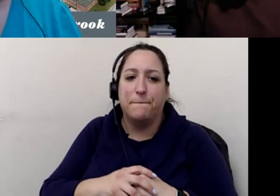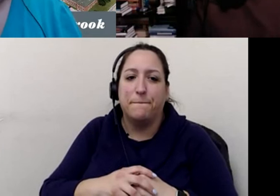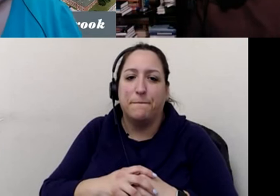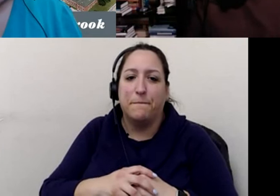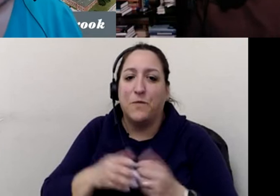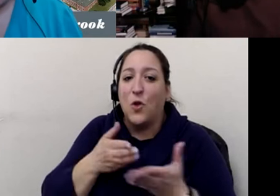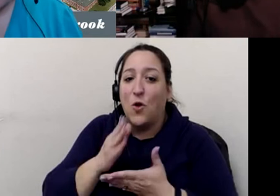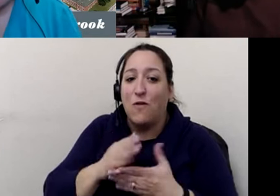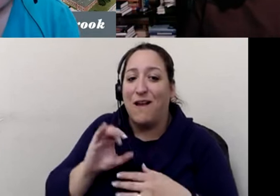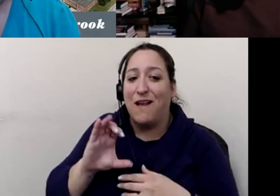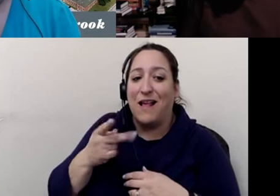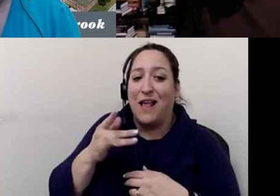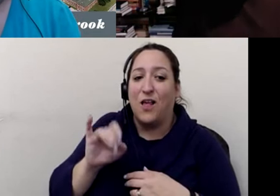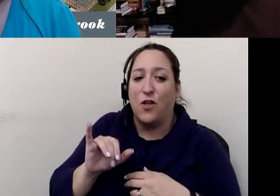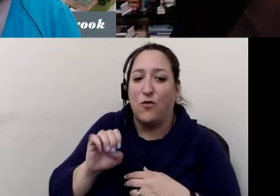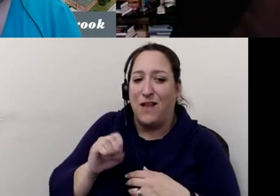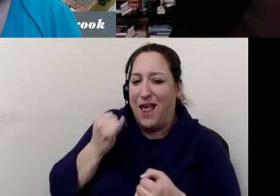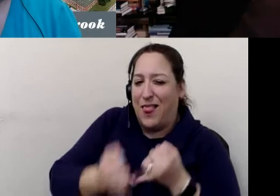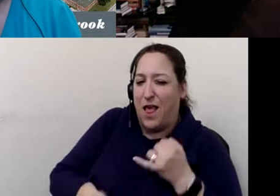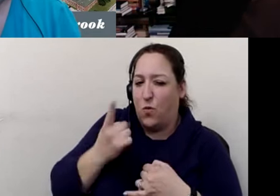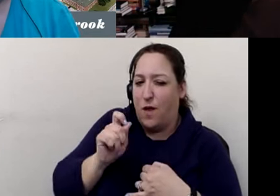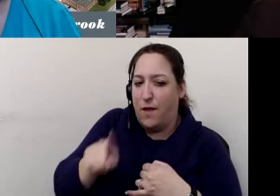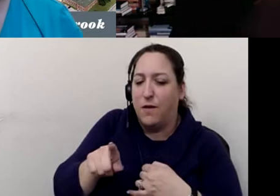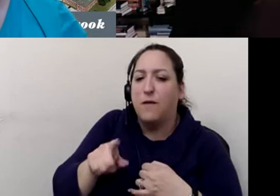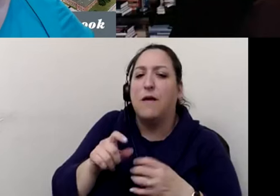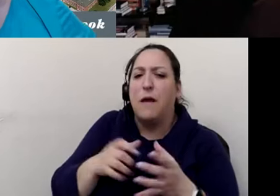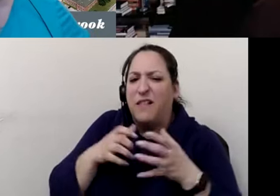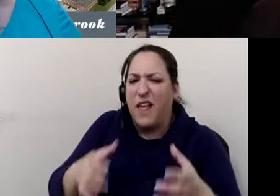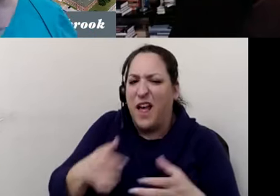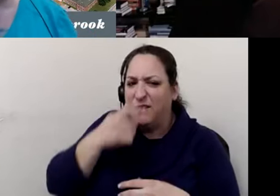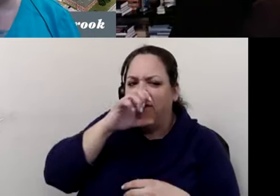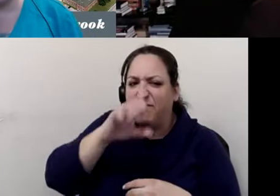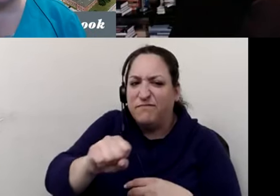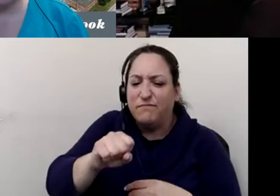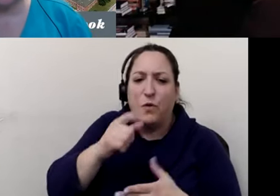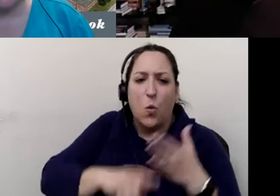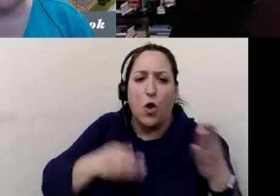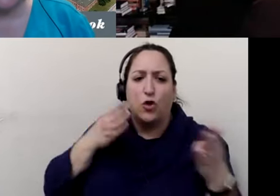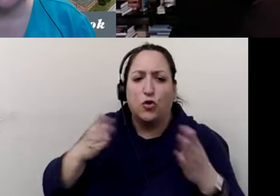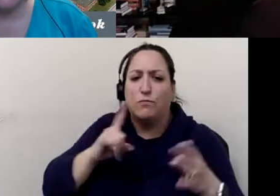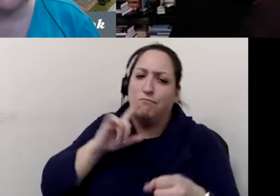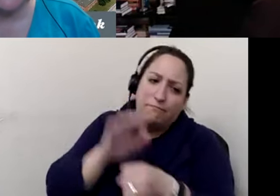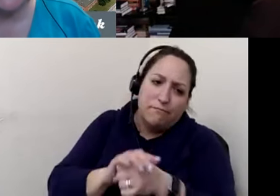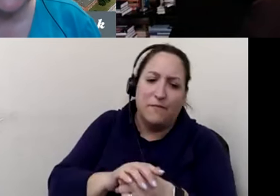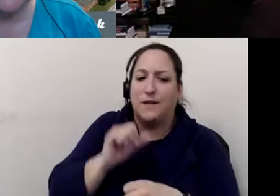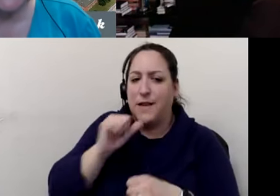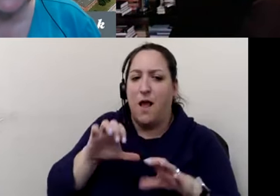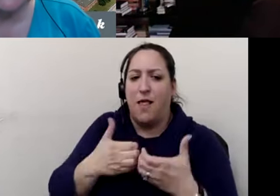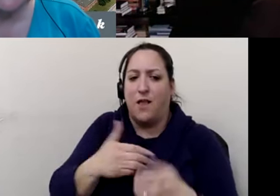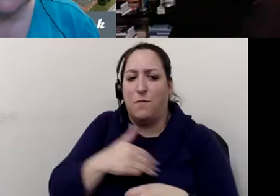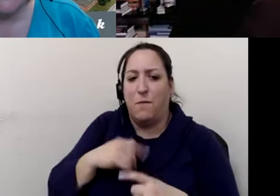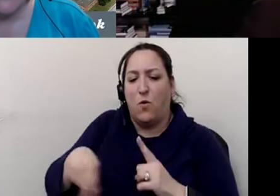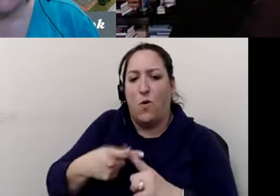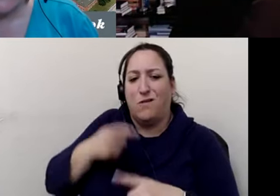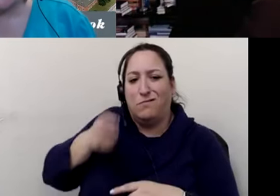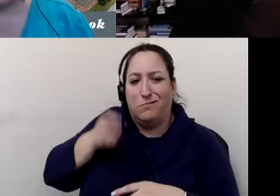All right, and then I'll throw out one last one, and it's, there's a lot of interest in what services are guaranteed for non-class members when the consent judgment